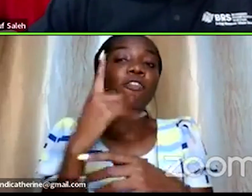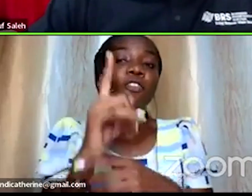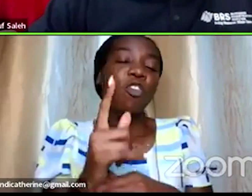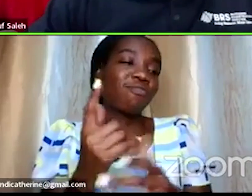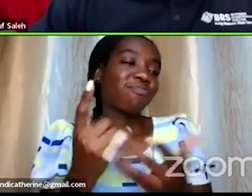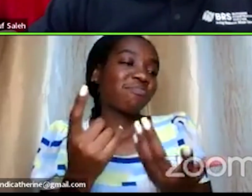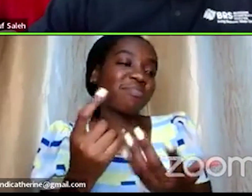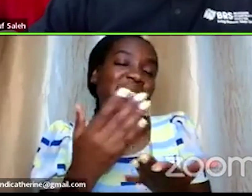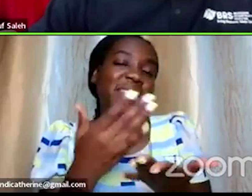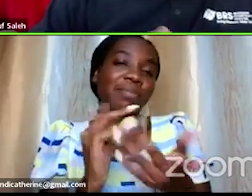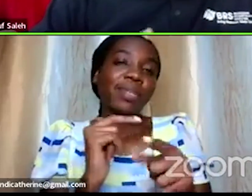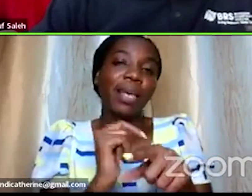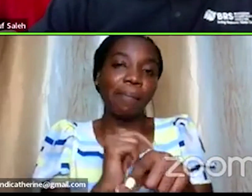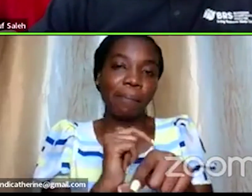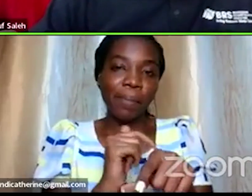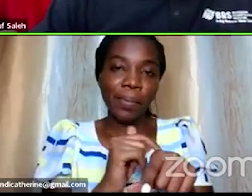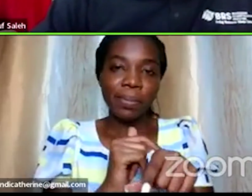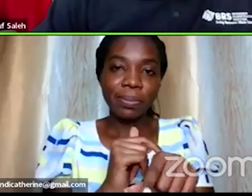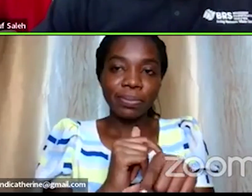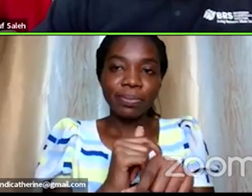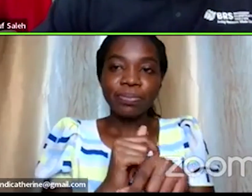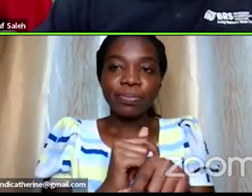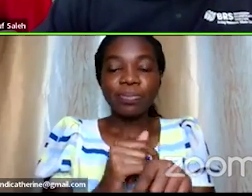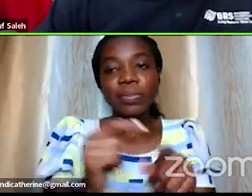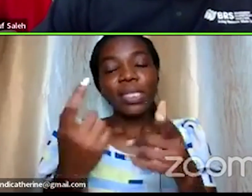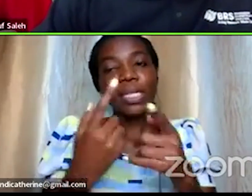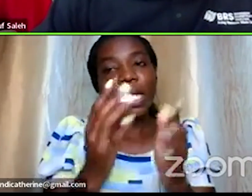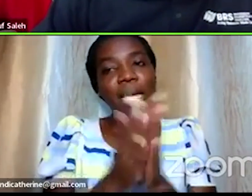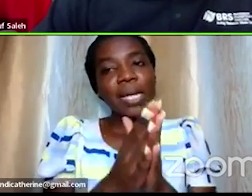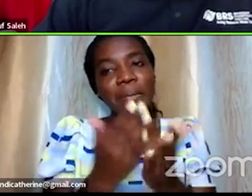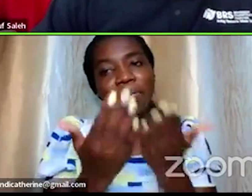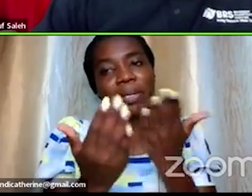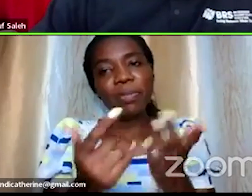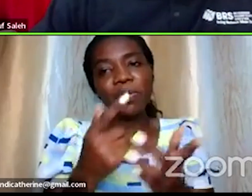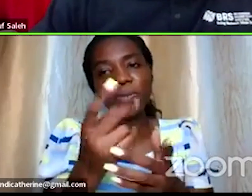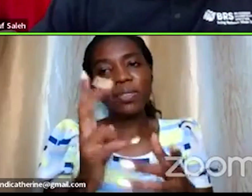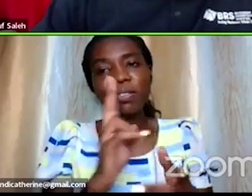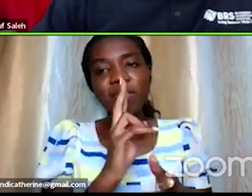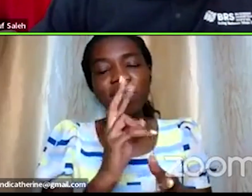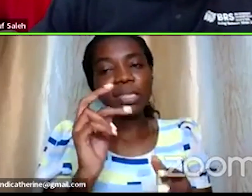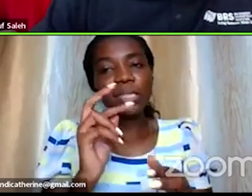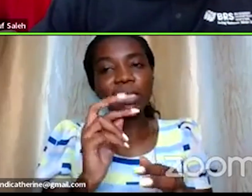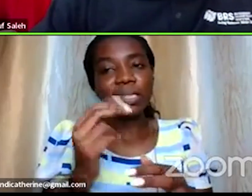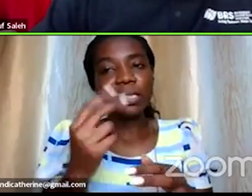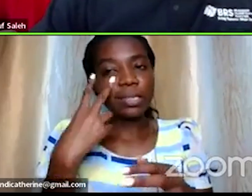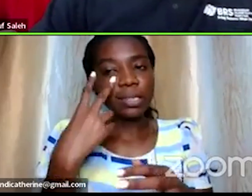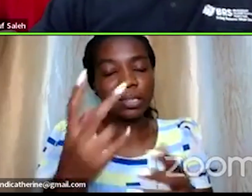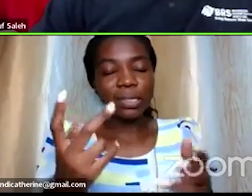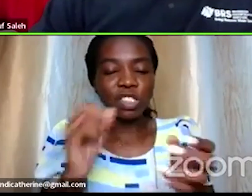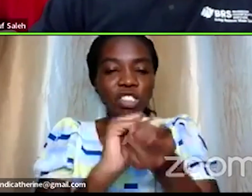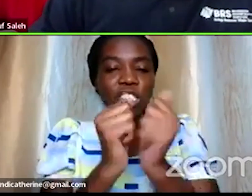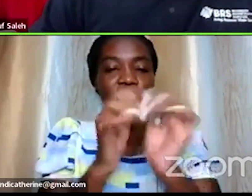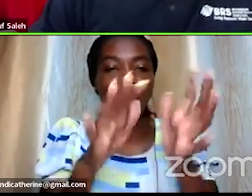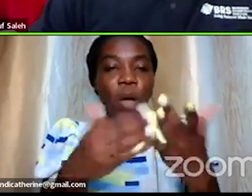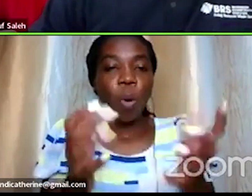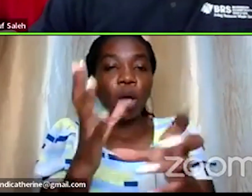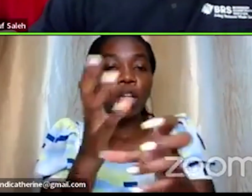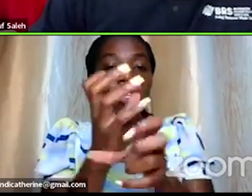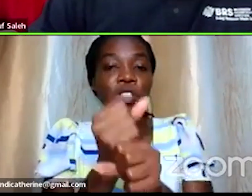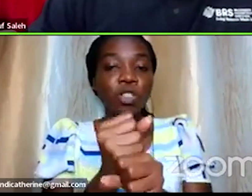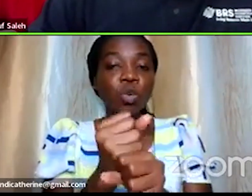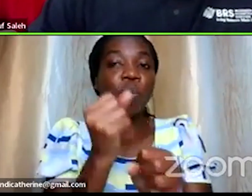a period of time. And what we are seeing is the changing in how organizations are operating. By the